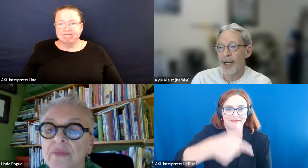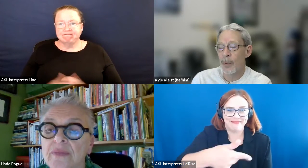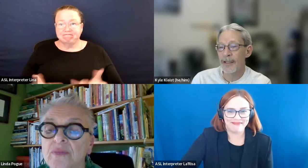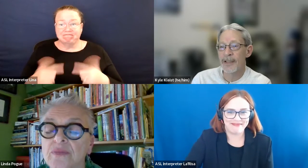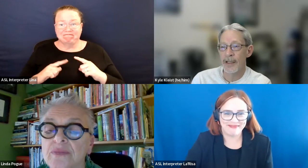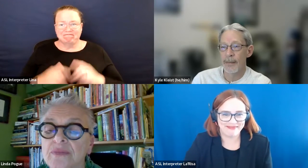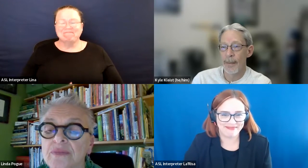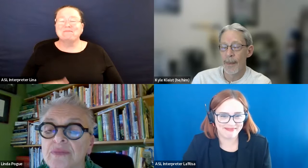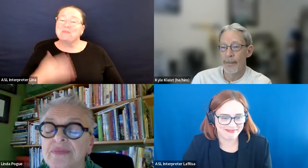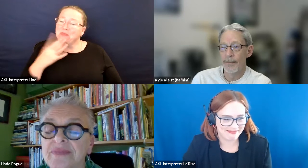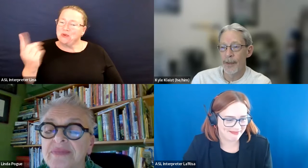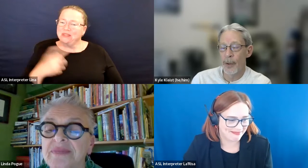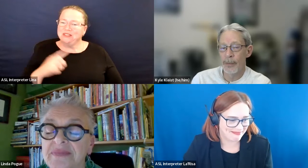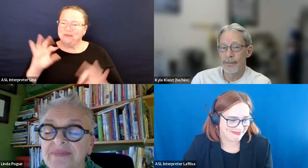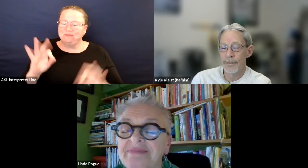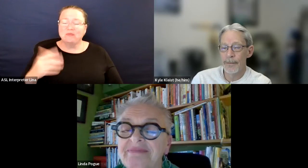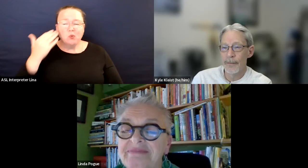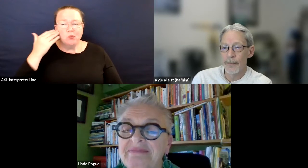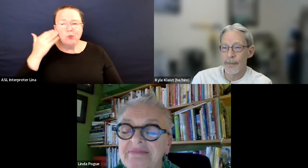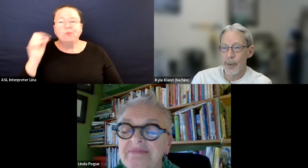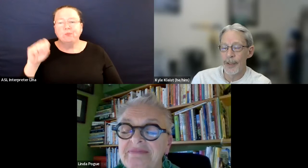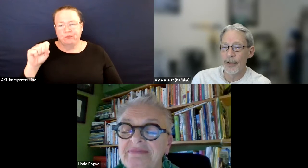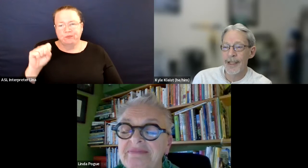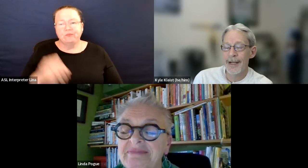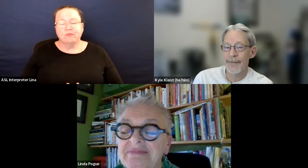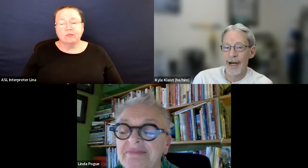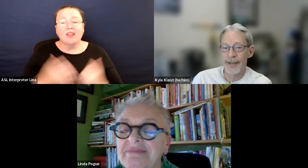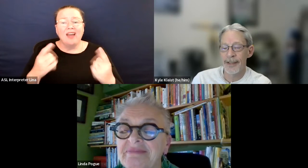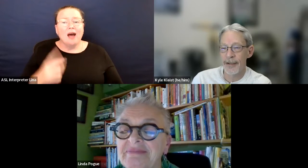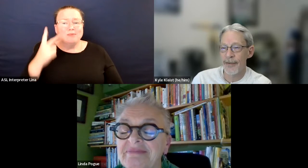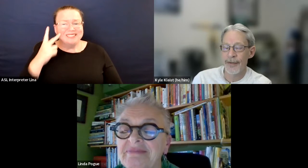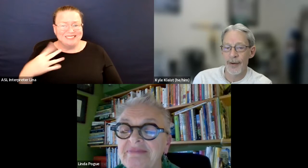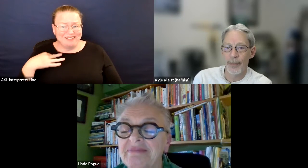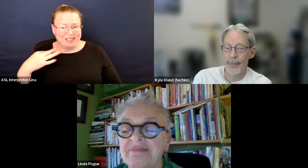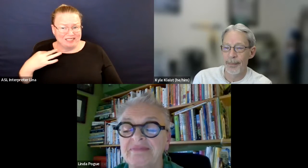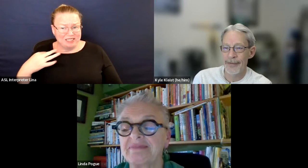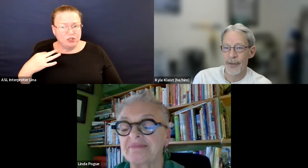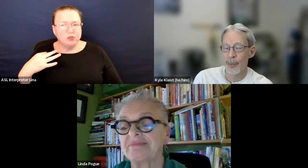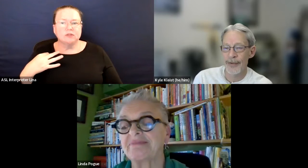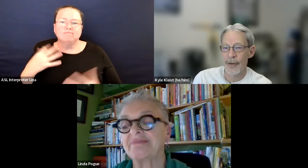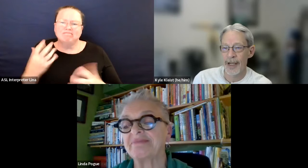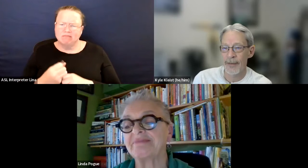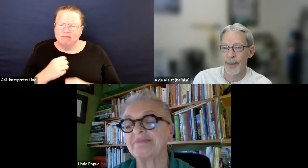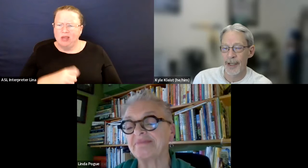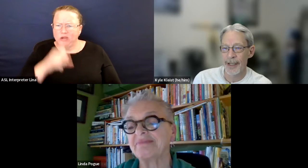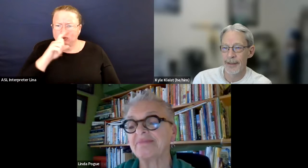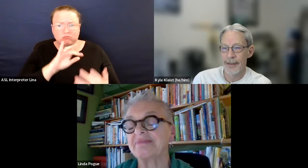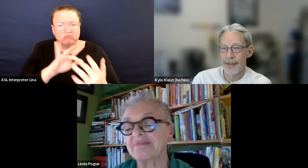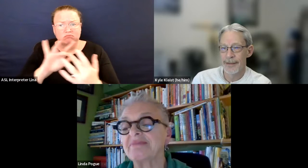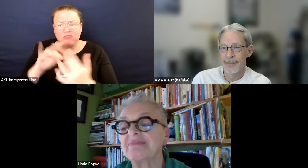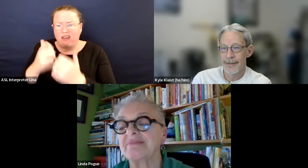But great question. You know, when you're looking at volunteers, you know, make sure to reach out to